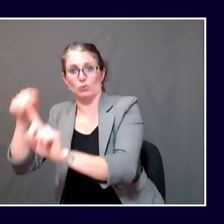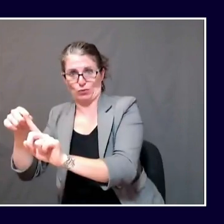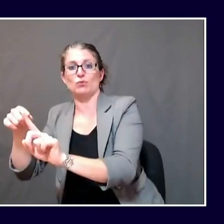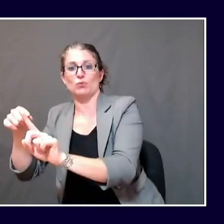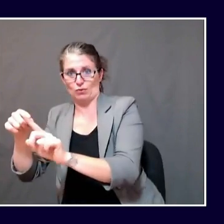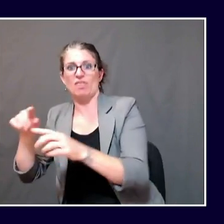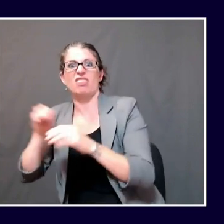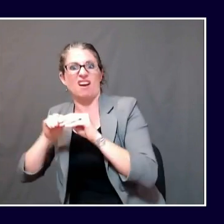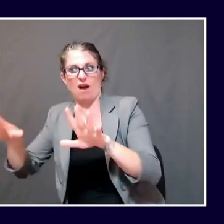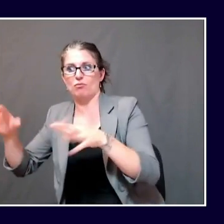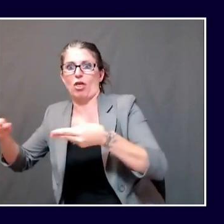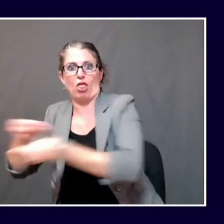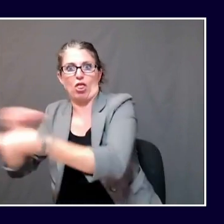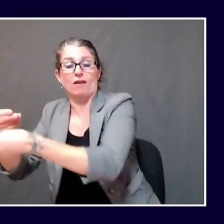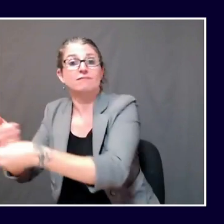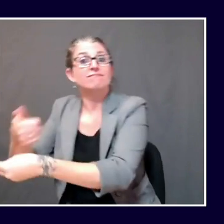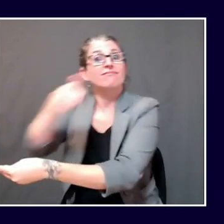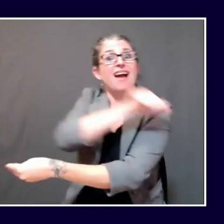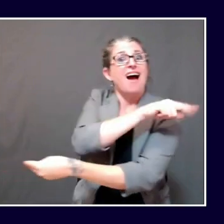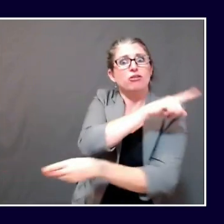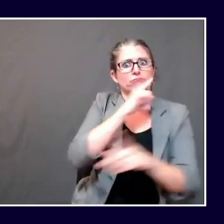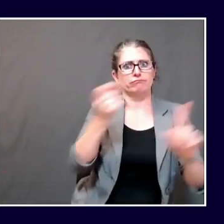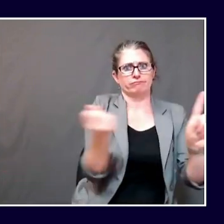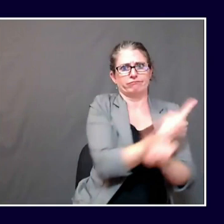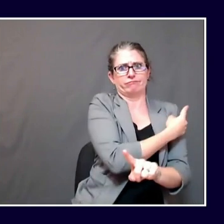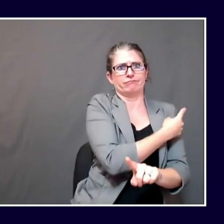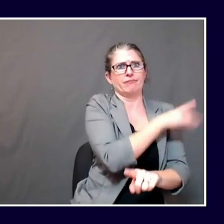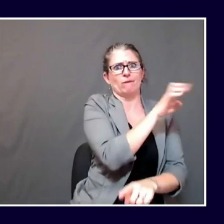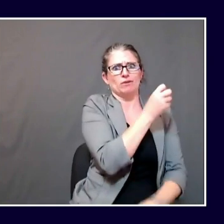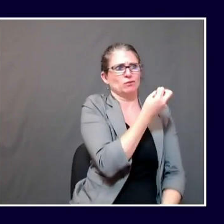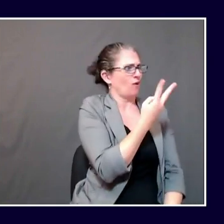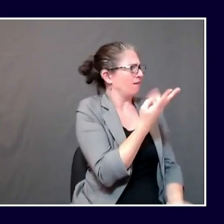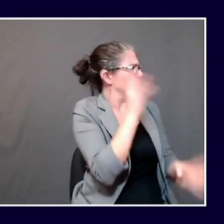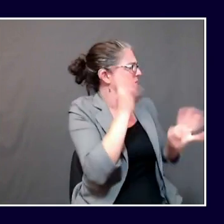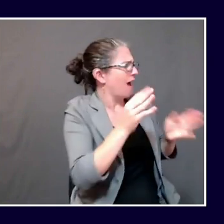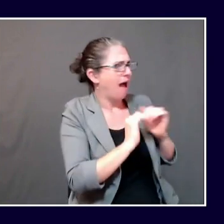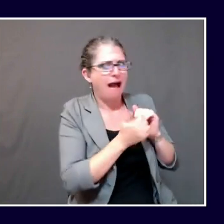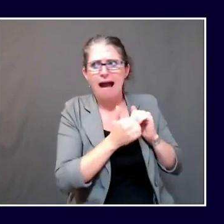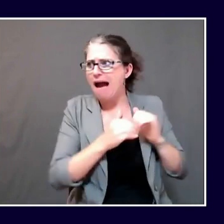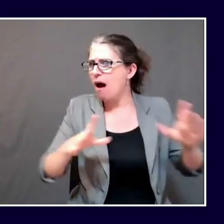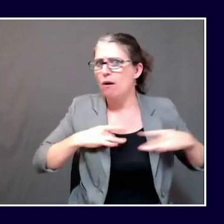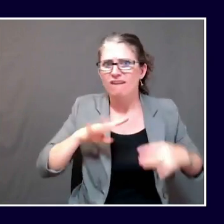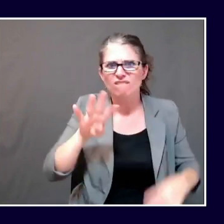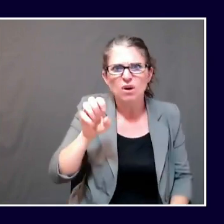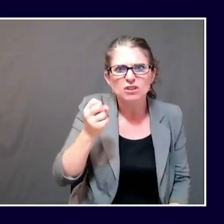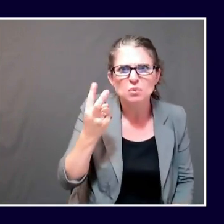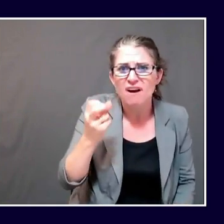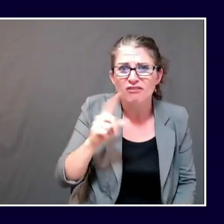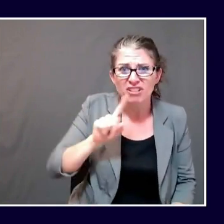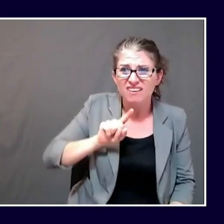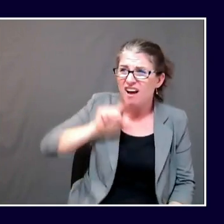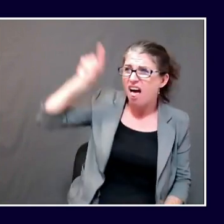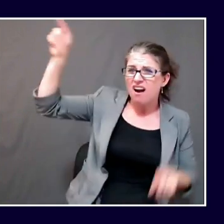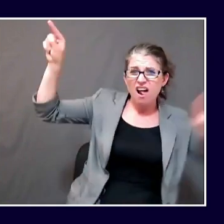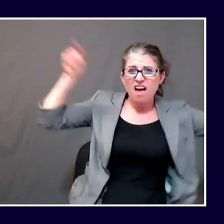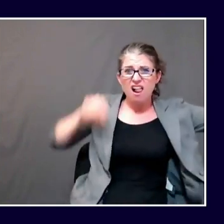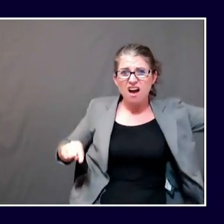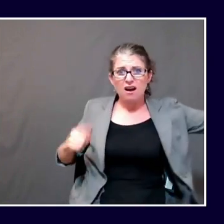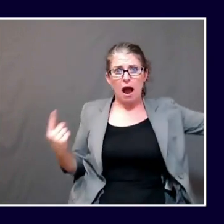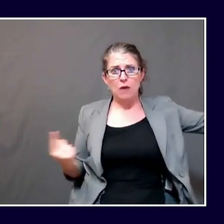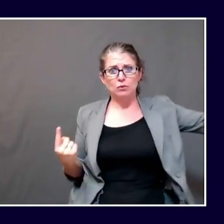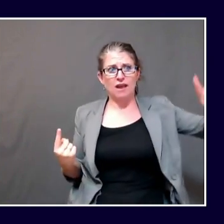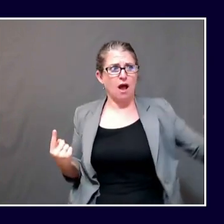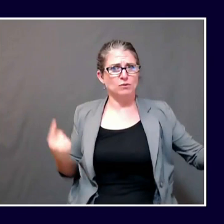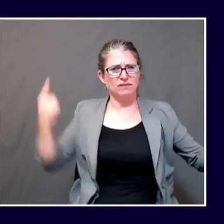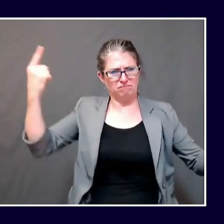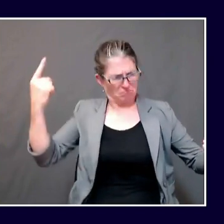change as our investigations continue, but as of right now, the majority of cases in the last 2 weeks are